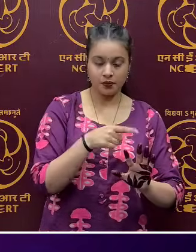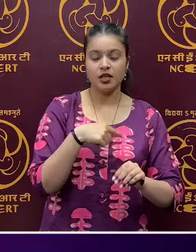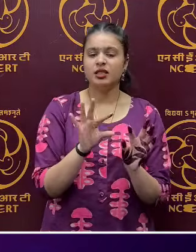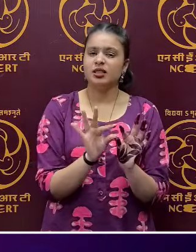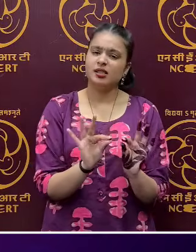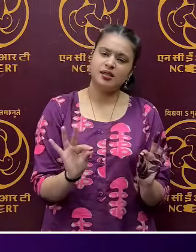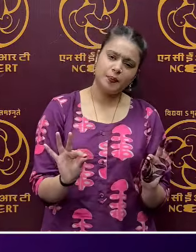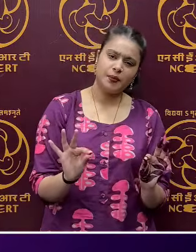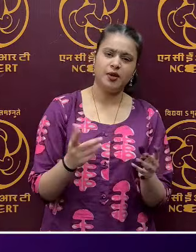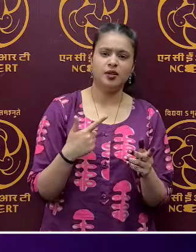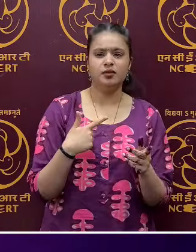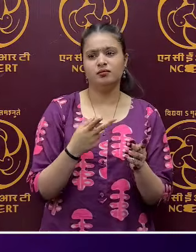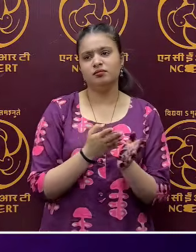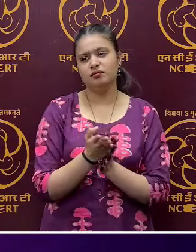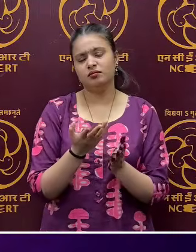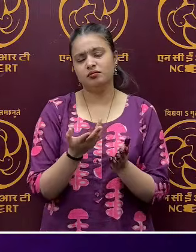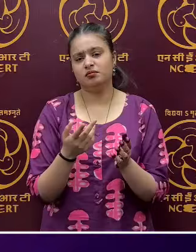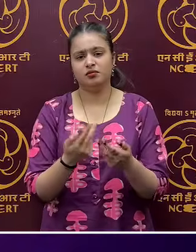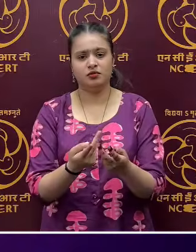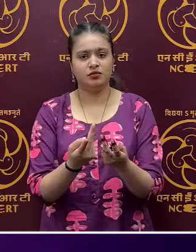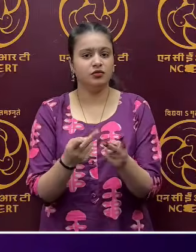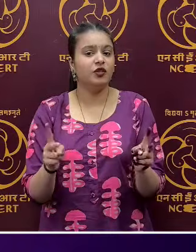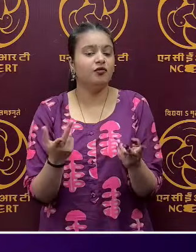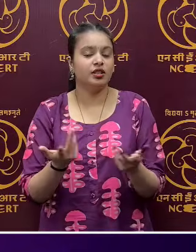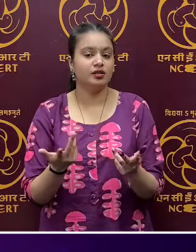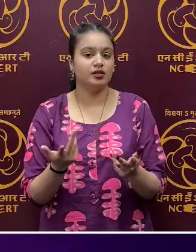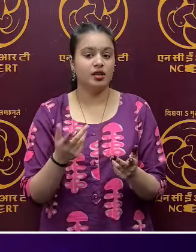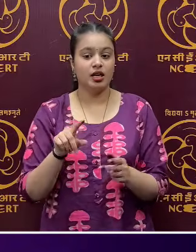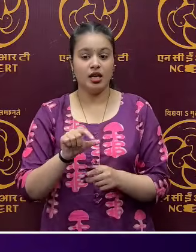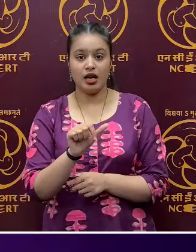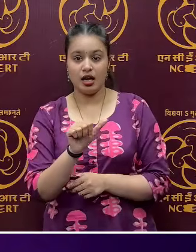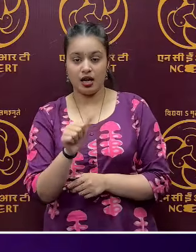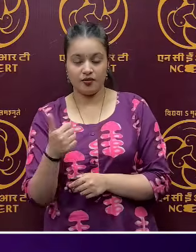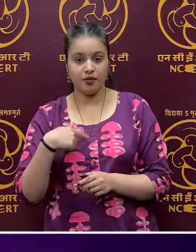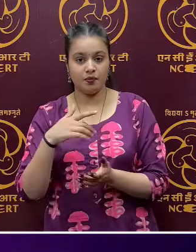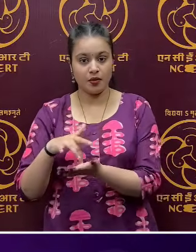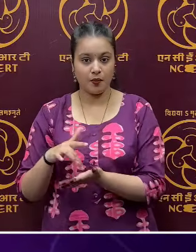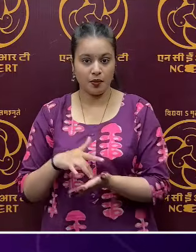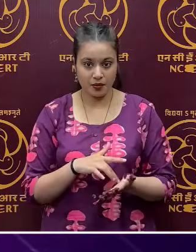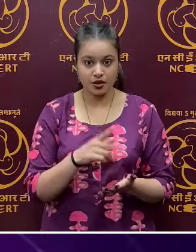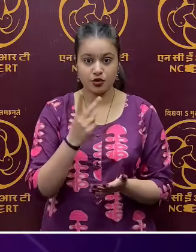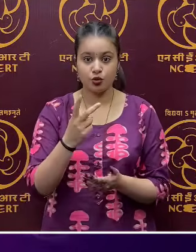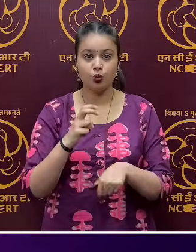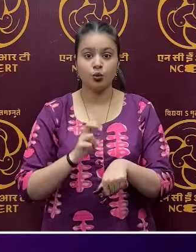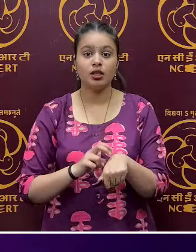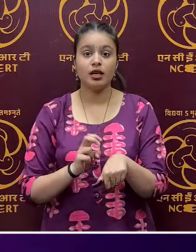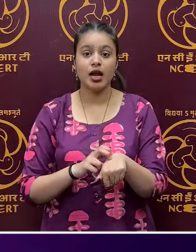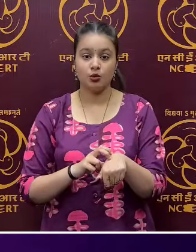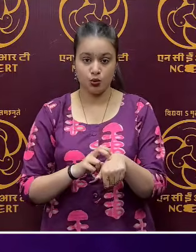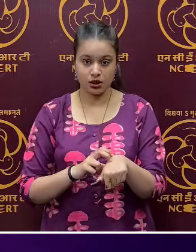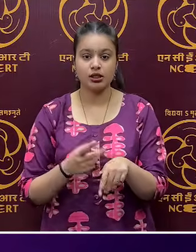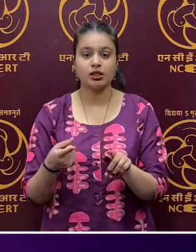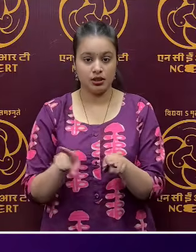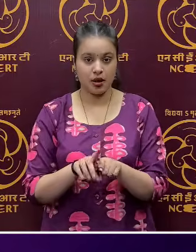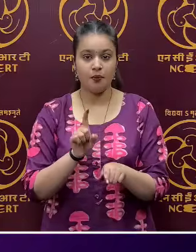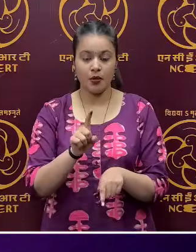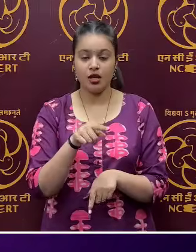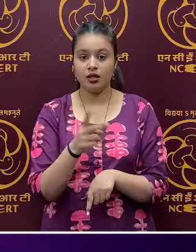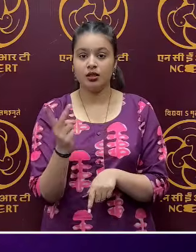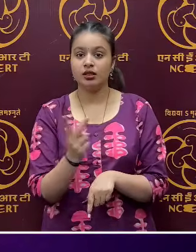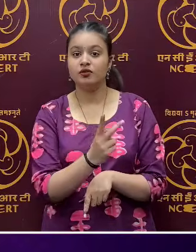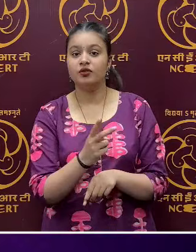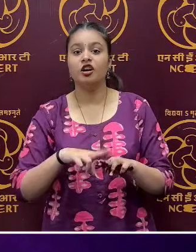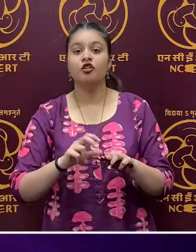simple distinction here is, in other places we will see there are two nouns which are similar sounding, but here there are different